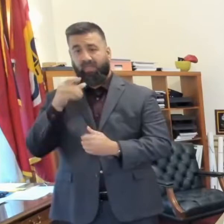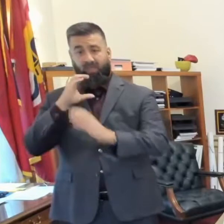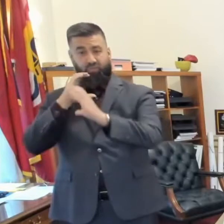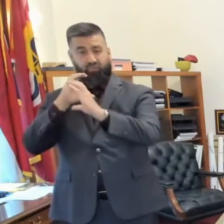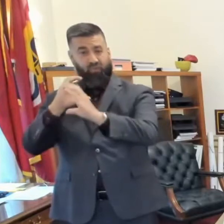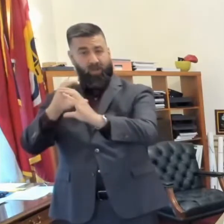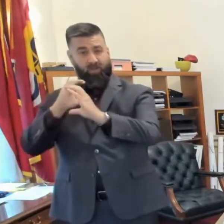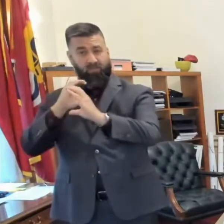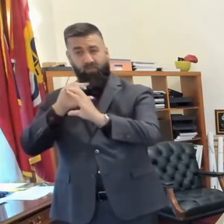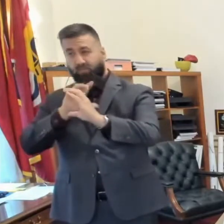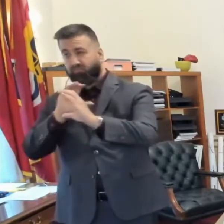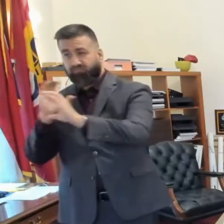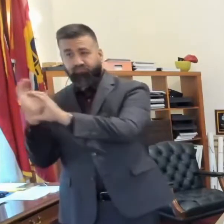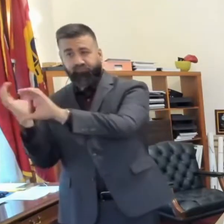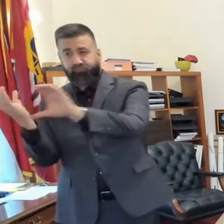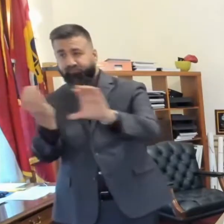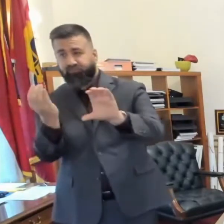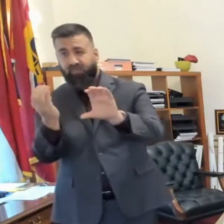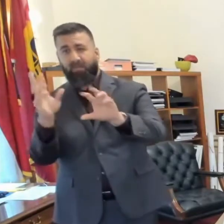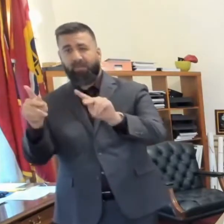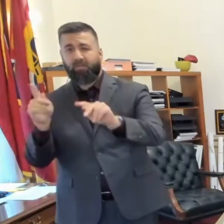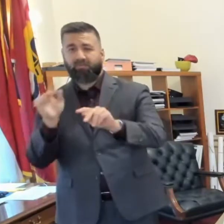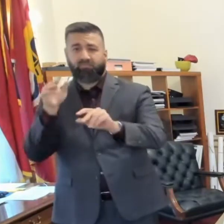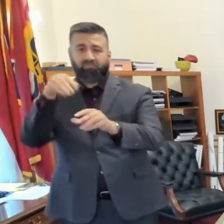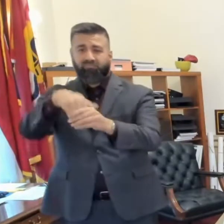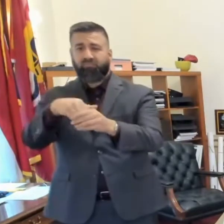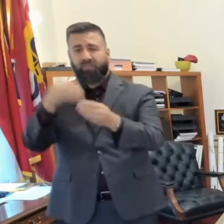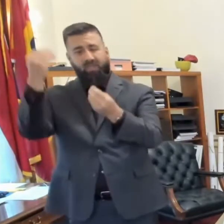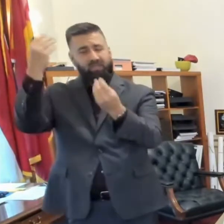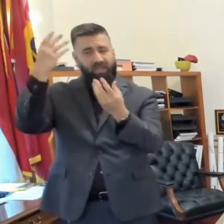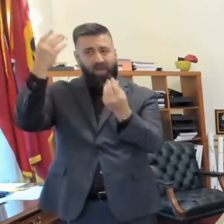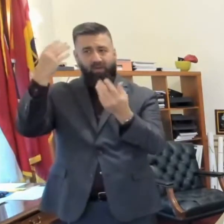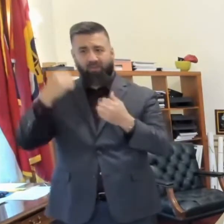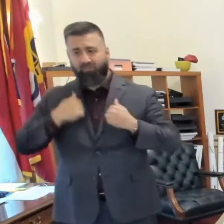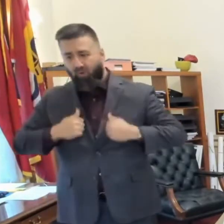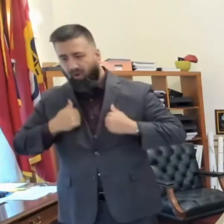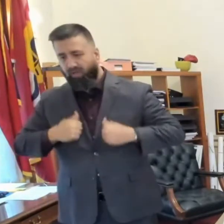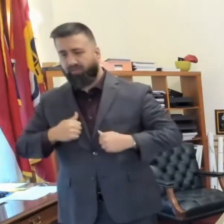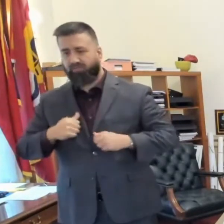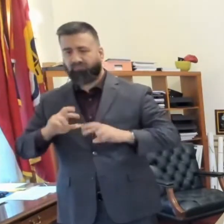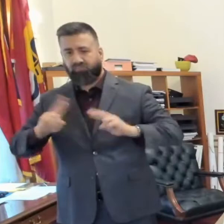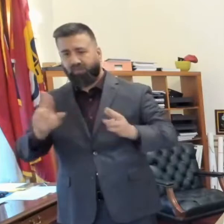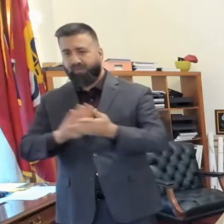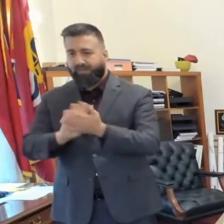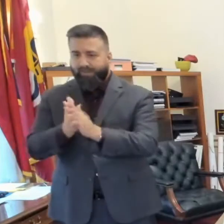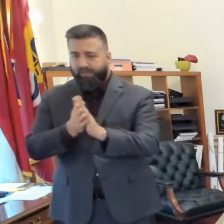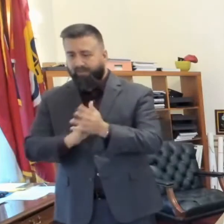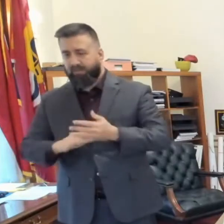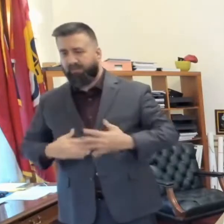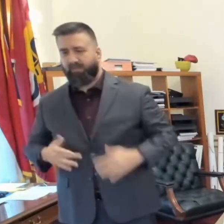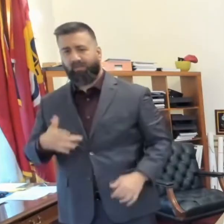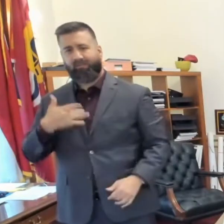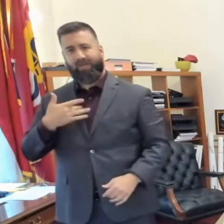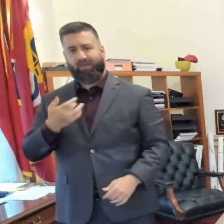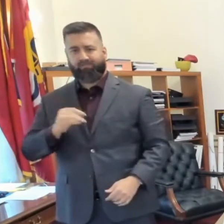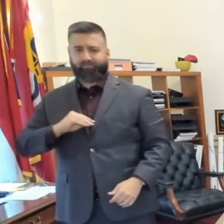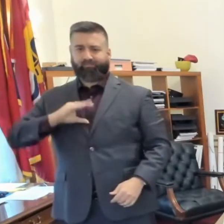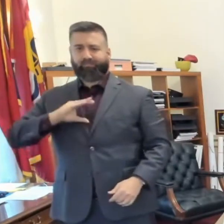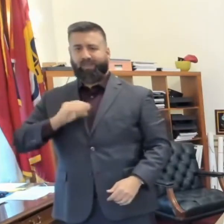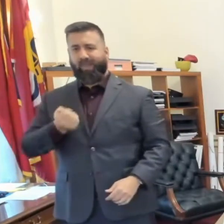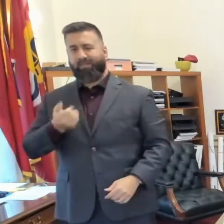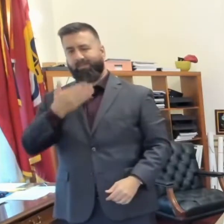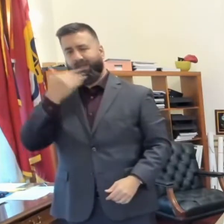folks can get a shower and just be able to clean up and feel a little bit